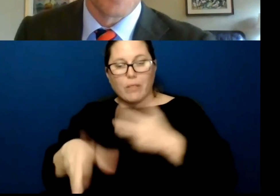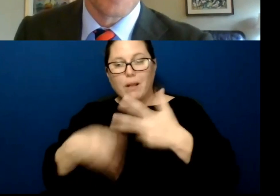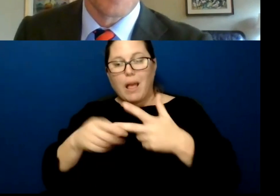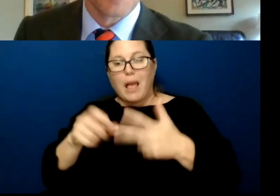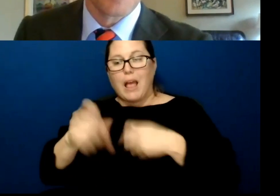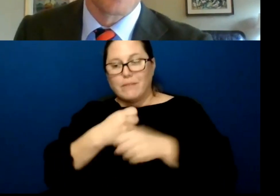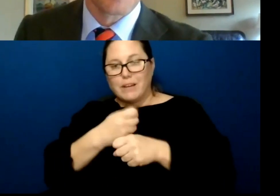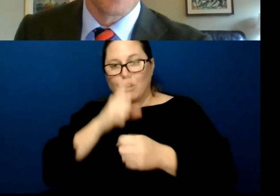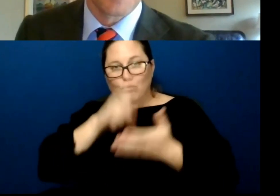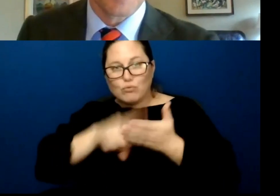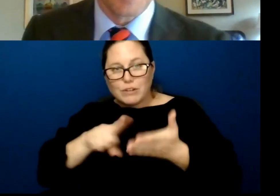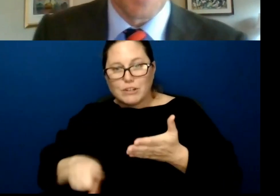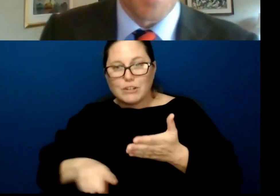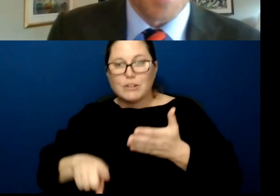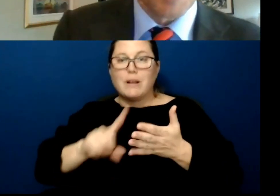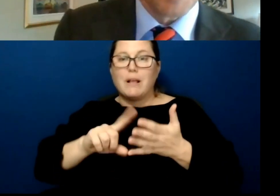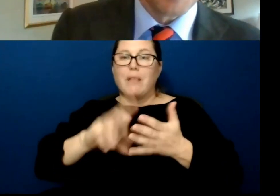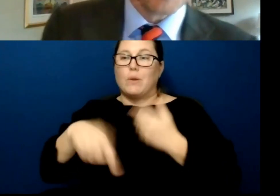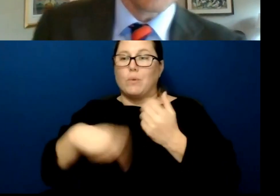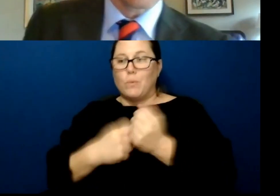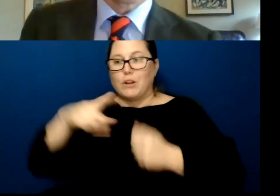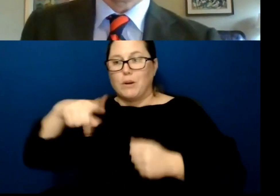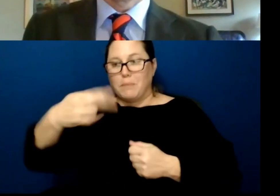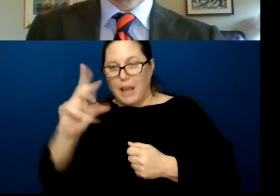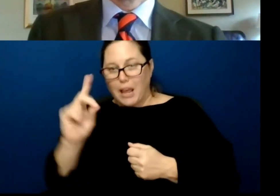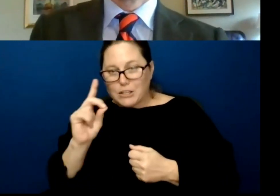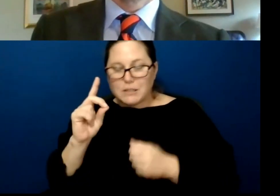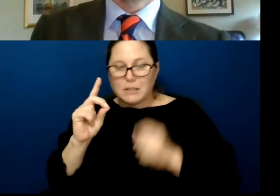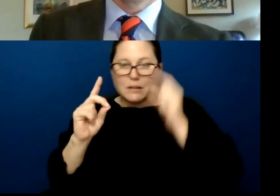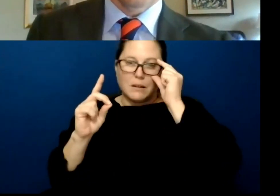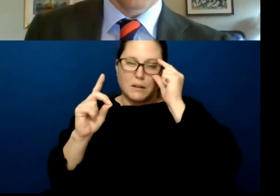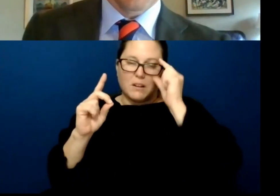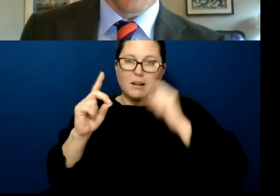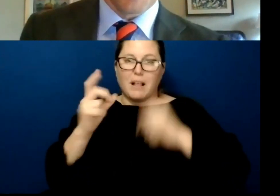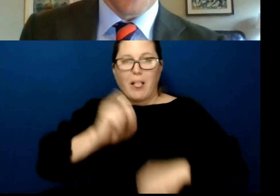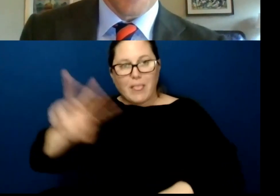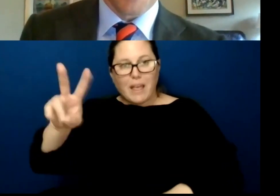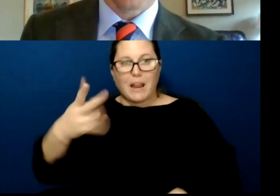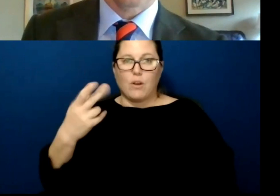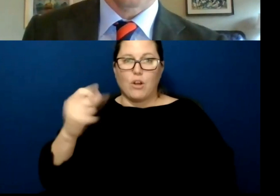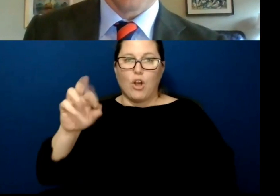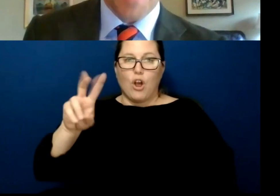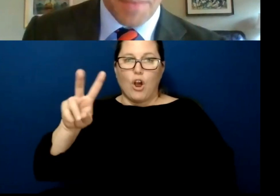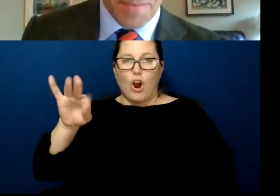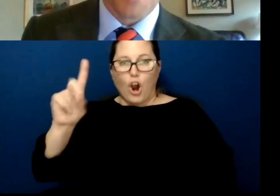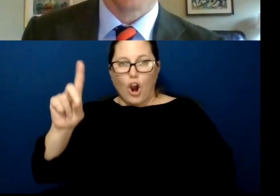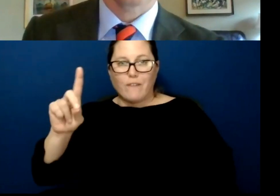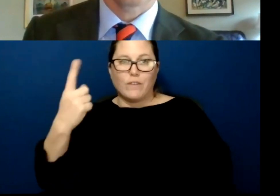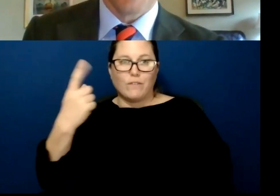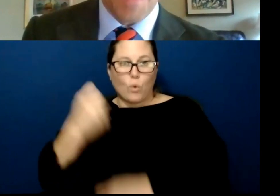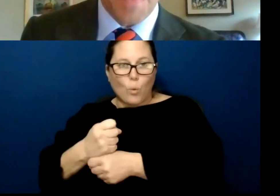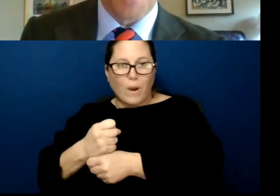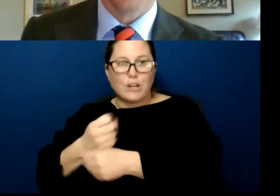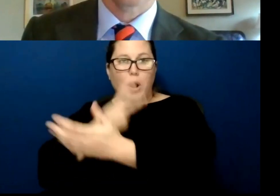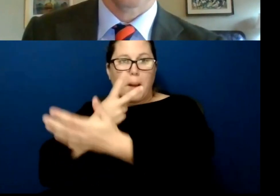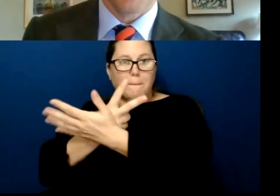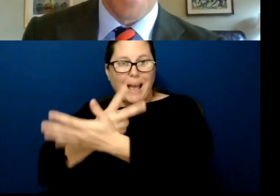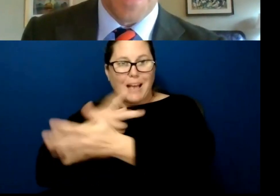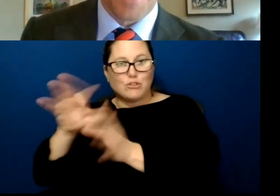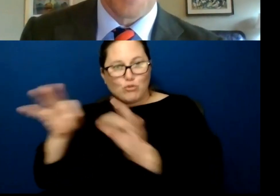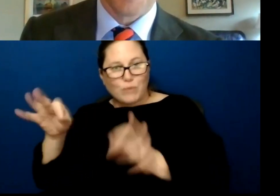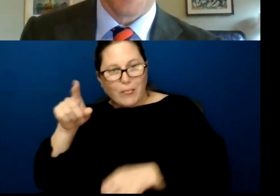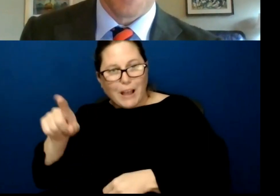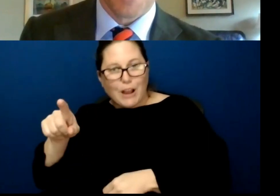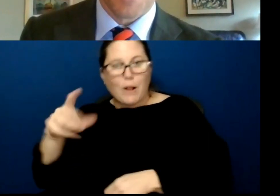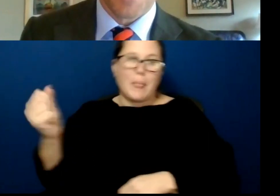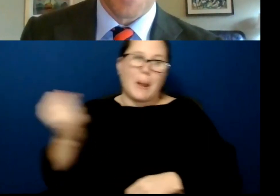did a year of a PhD. And then I went to Harvard for a year and did a master's degree there. And then I came back and